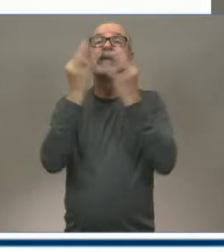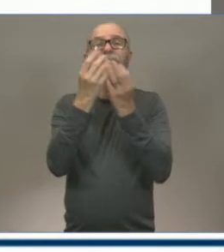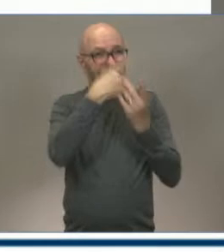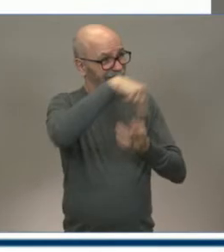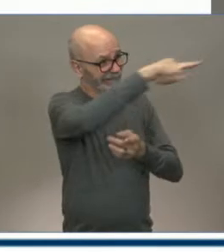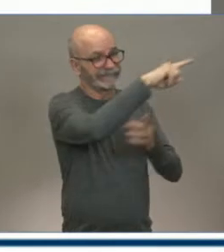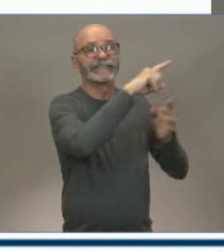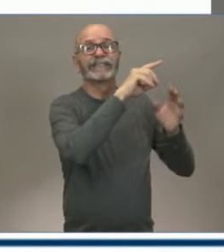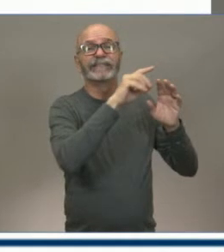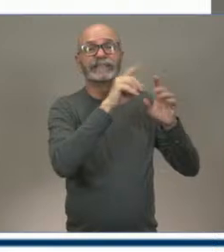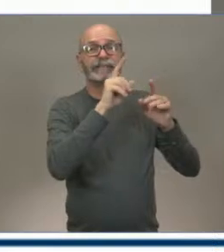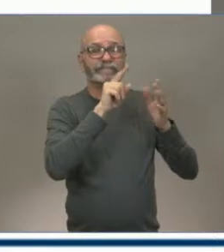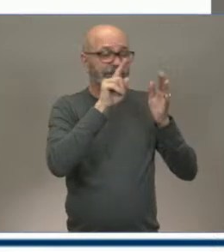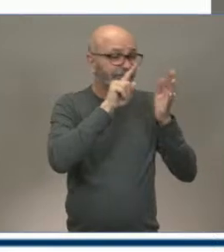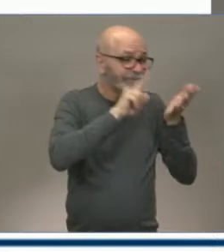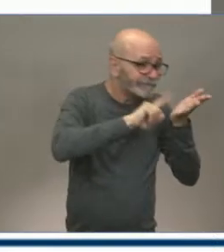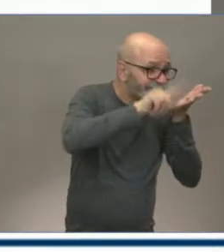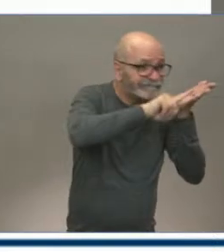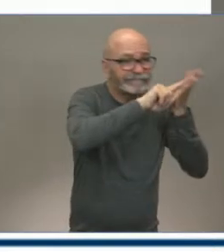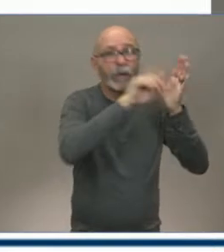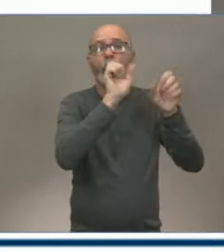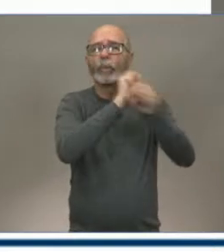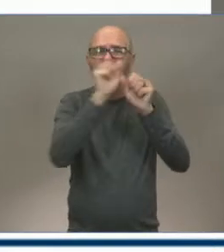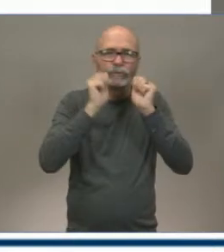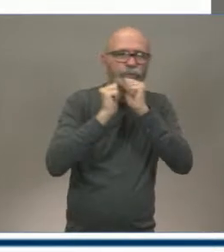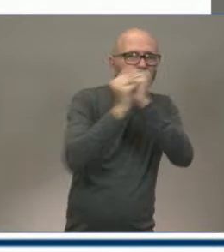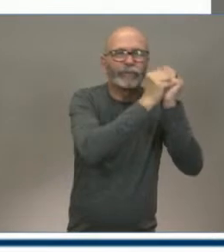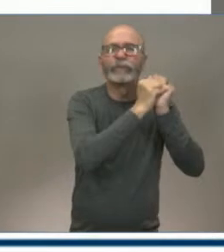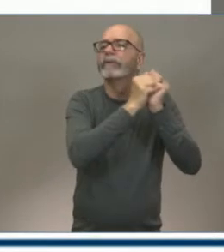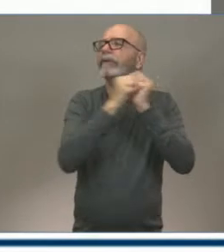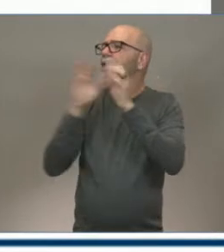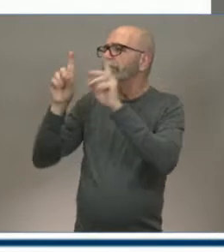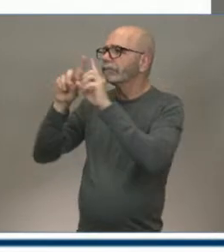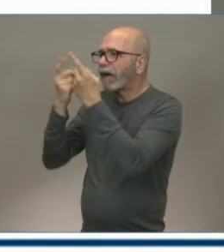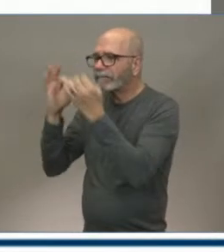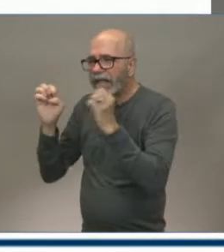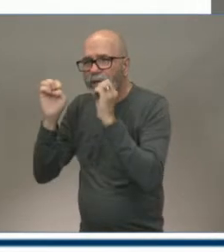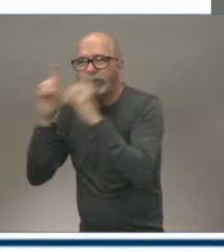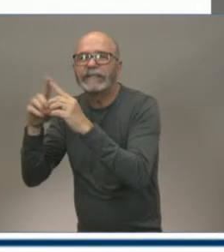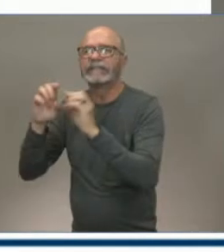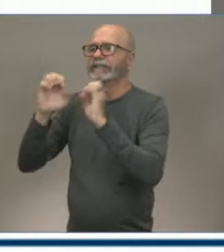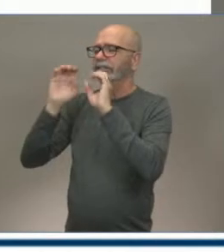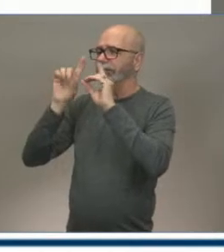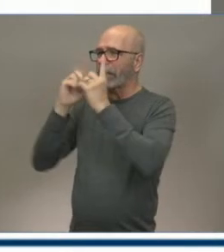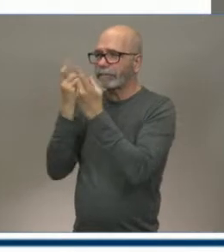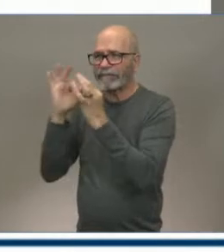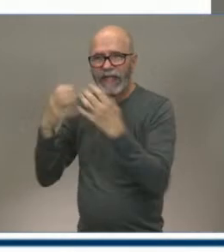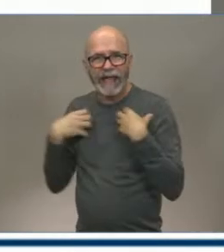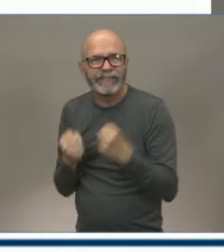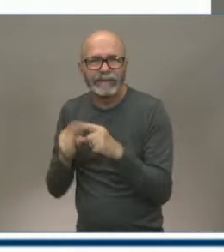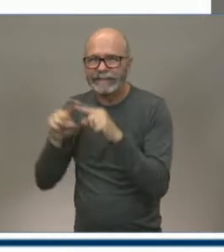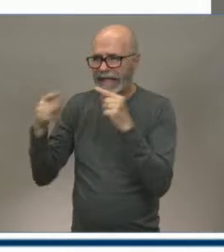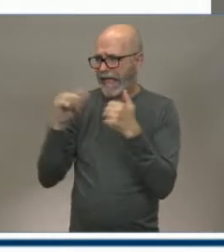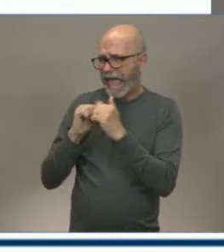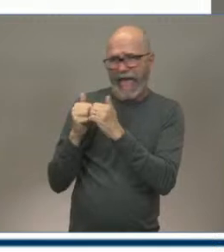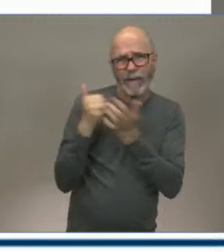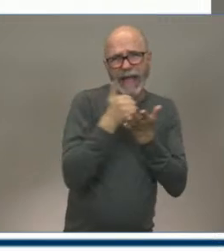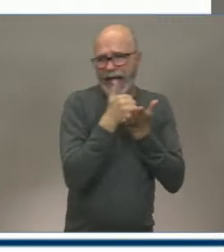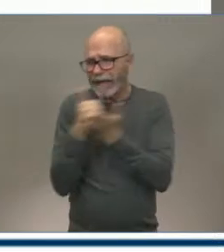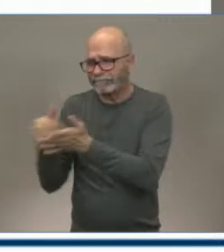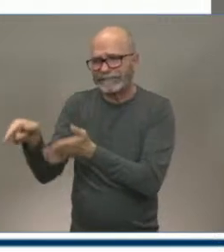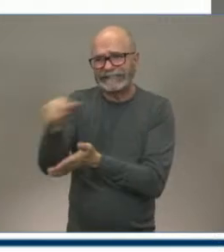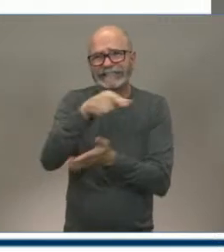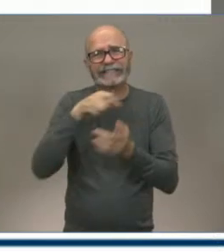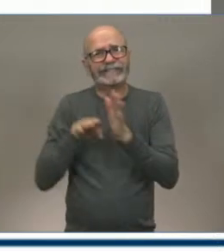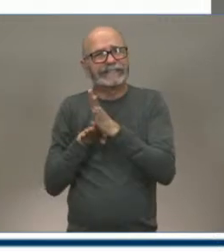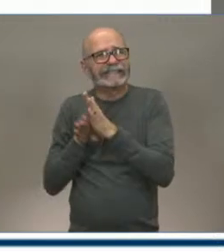Early Childhood Development to look at how we can increase access to music education in a COVID-safe way. And I'm pleased to say